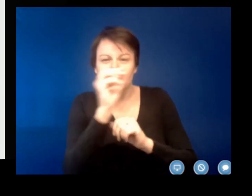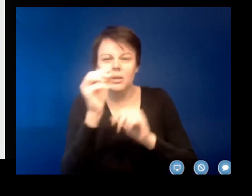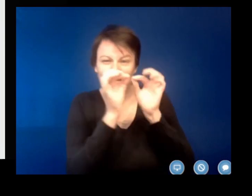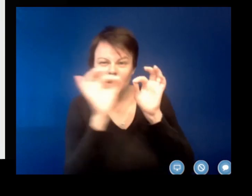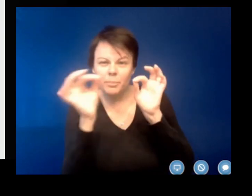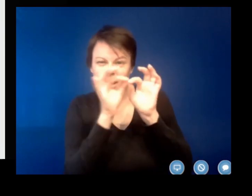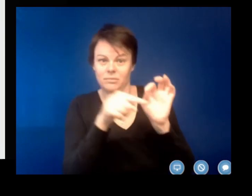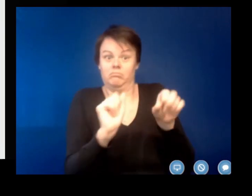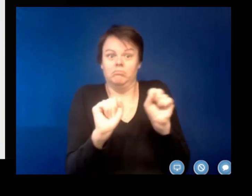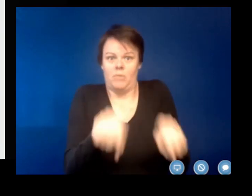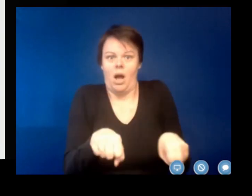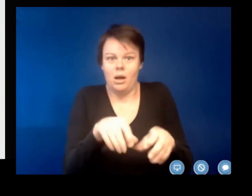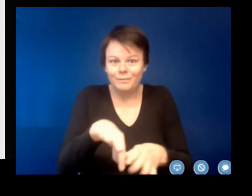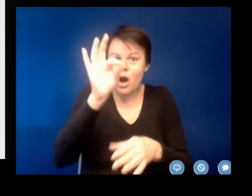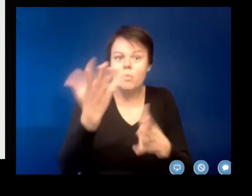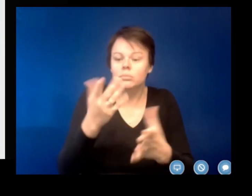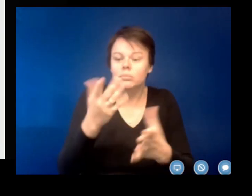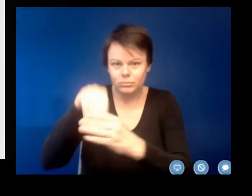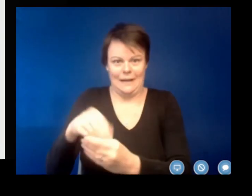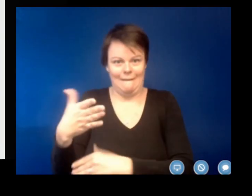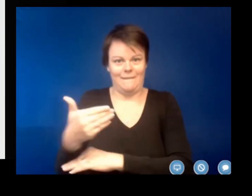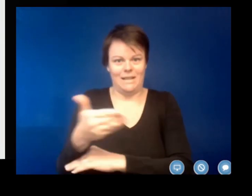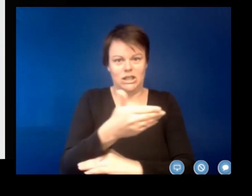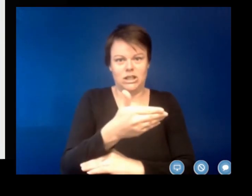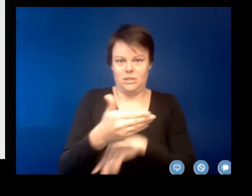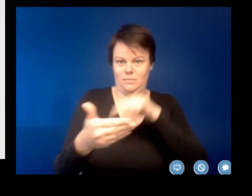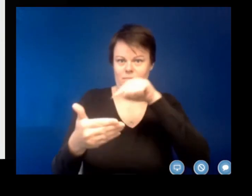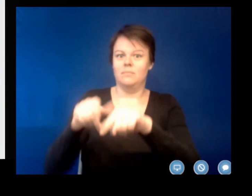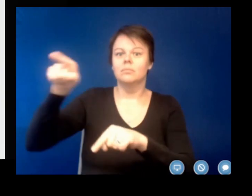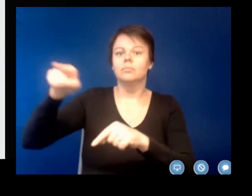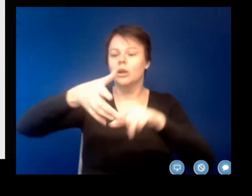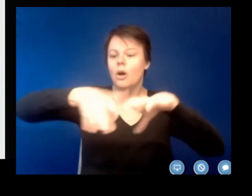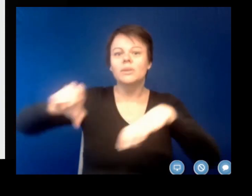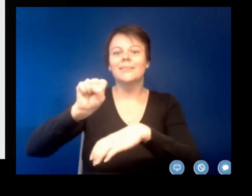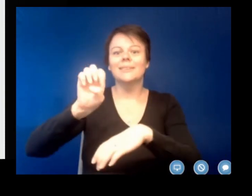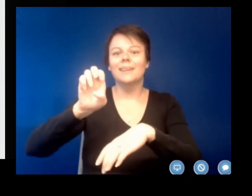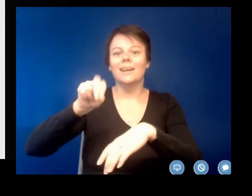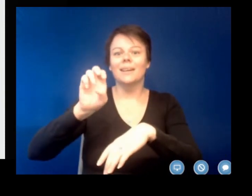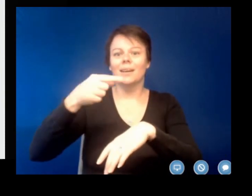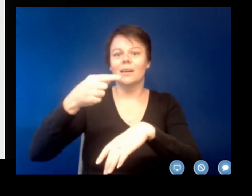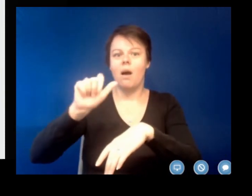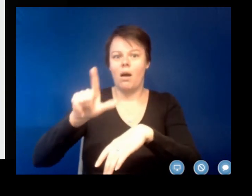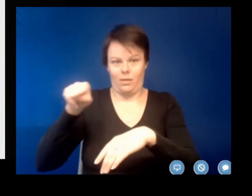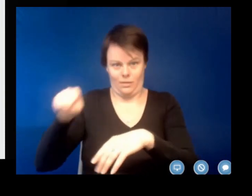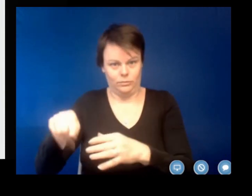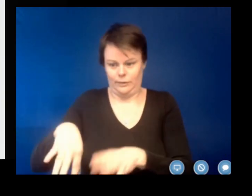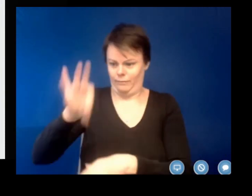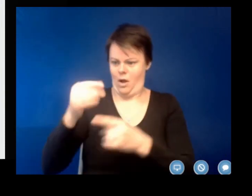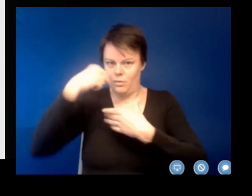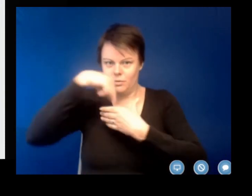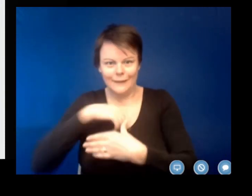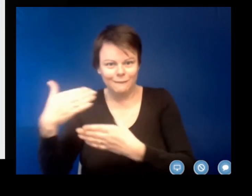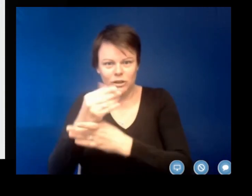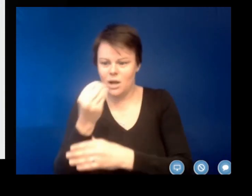to a study of the Info Institute in Munich, the economic consequences of an unregulated Brexit will